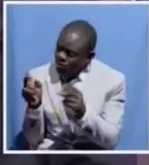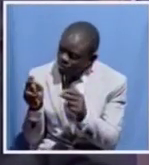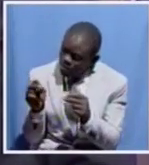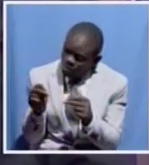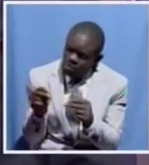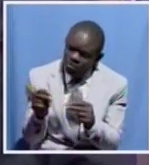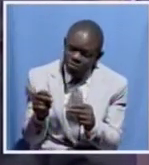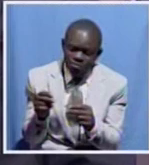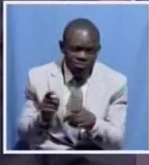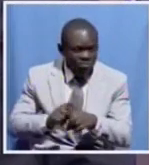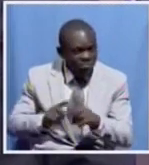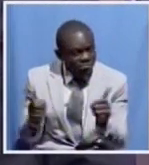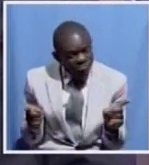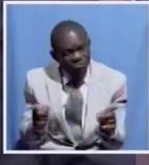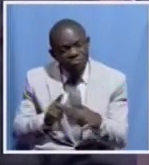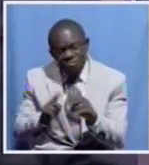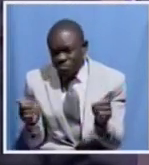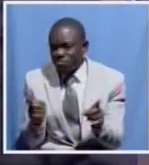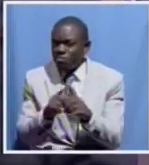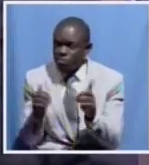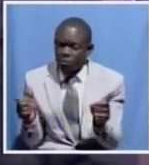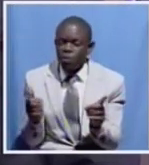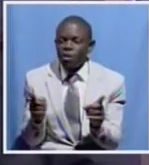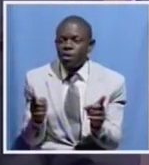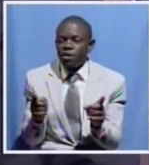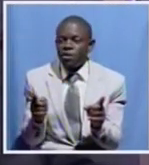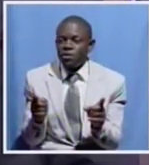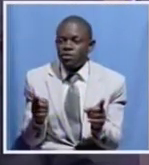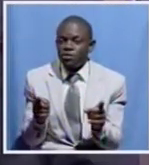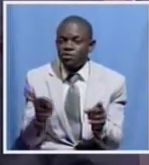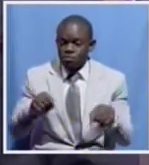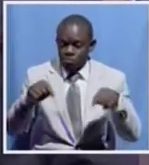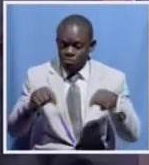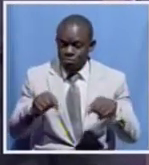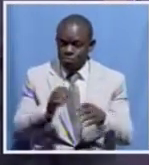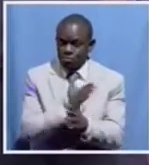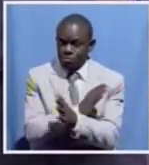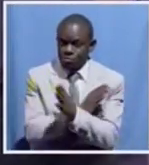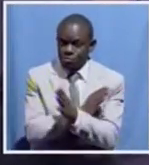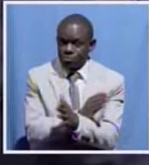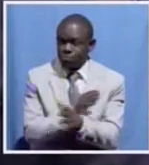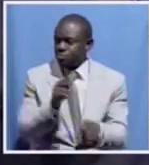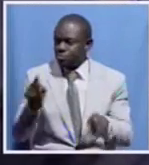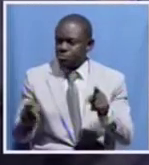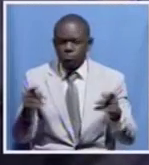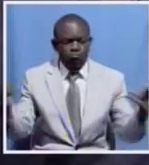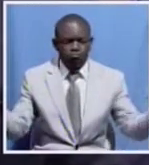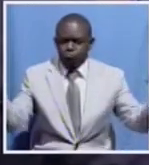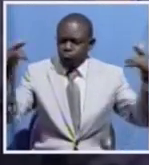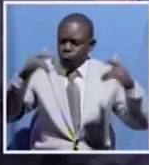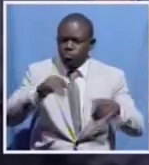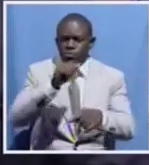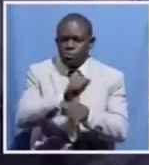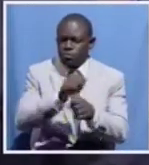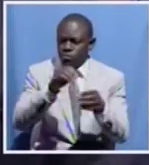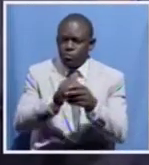but it's reciprocal. Everyone who is in Zambia because they need Zambia, and everybody